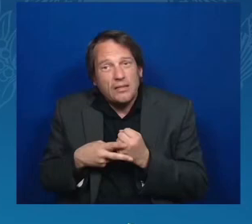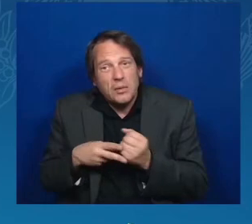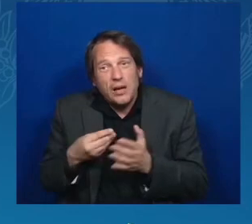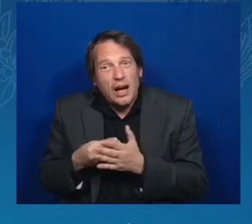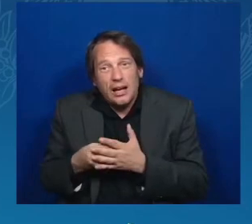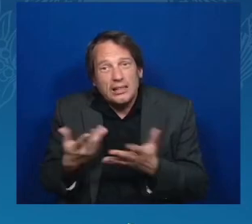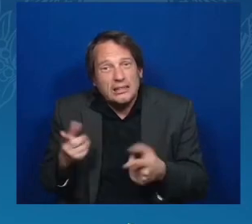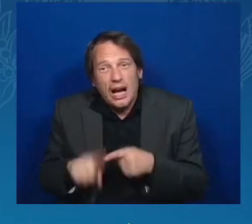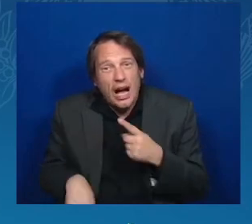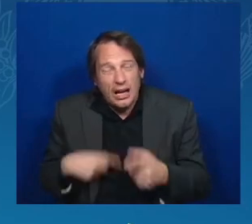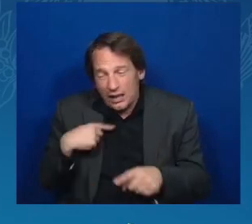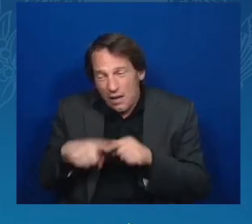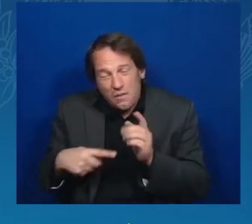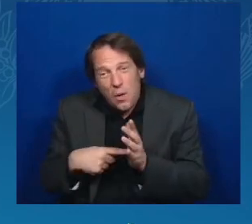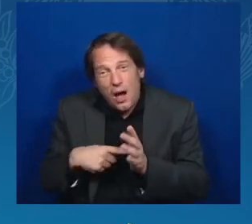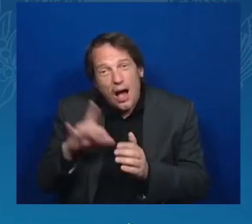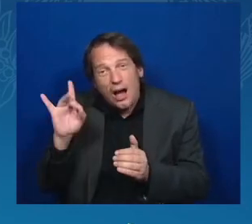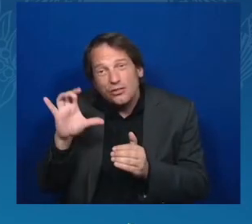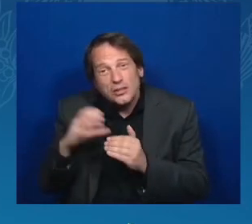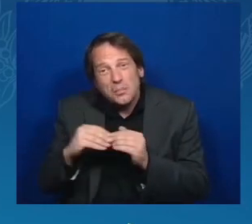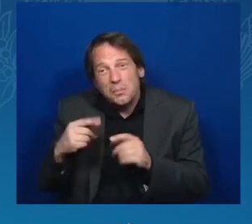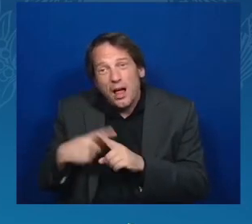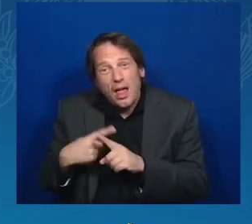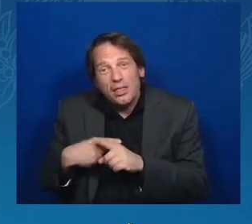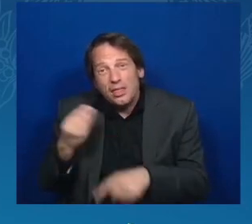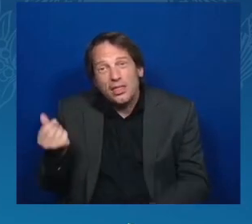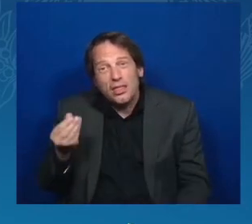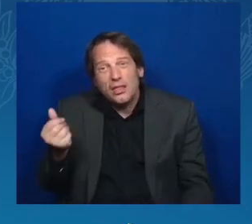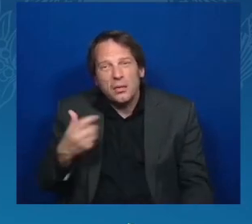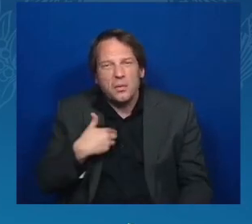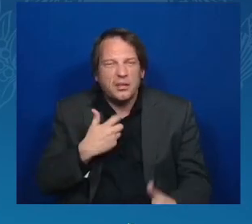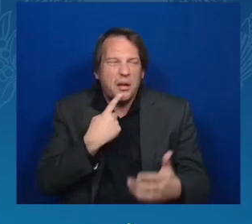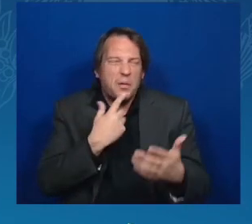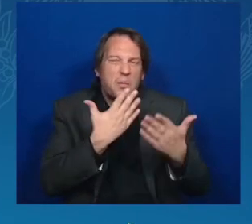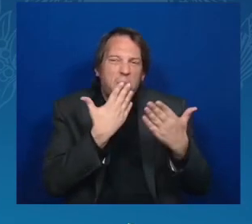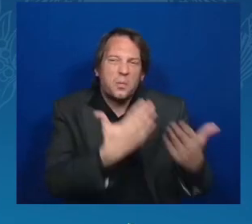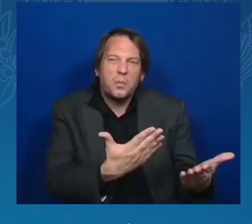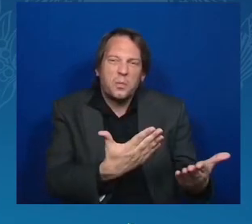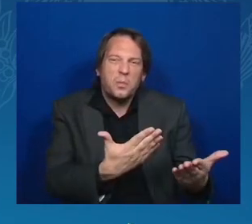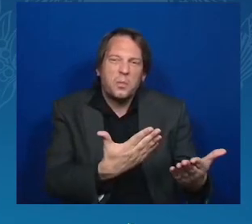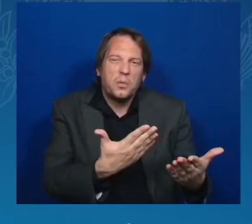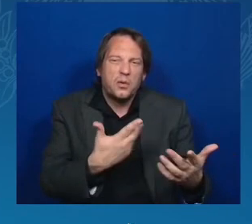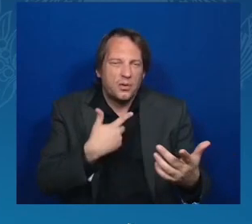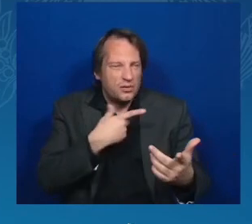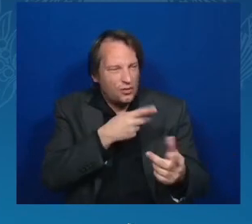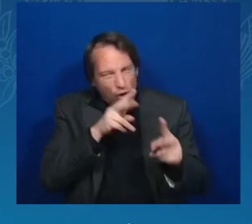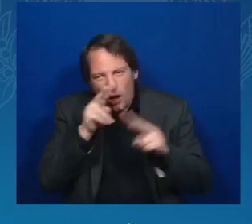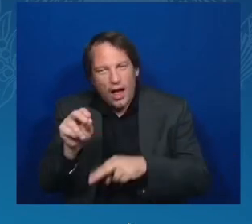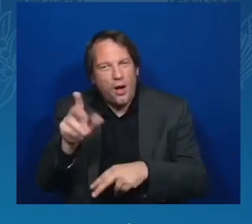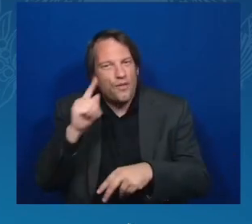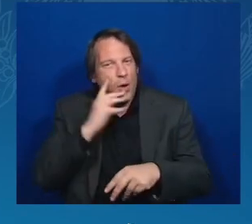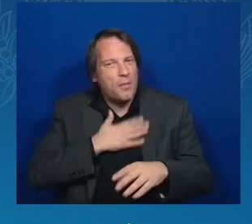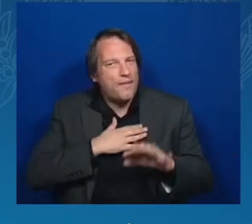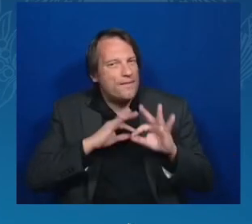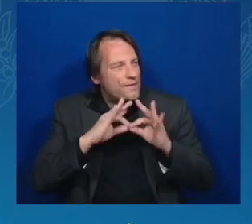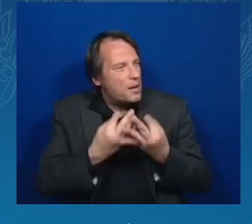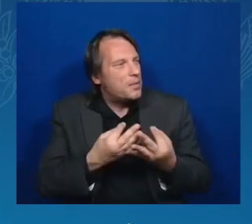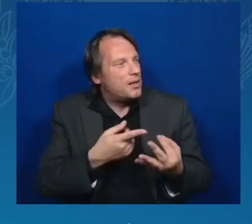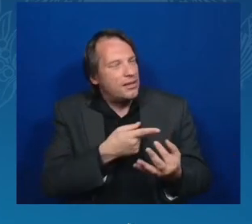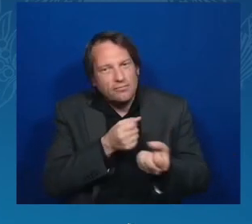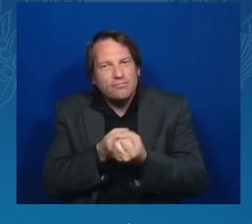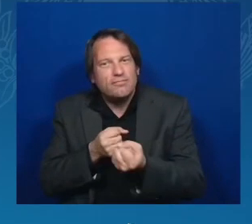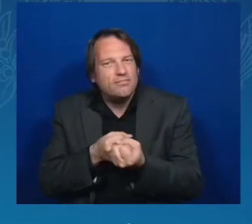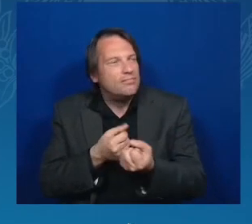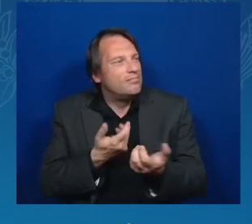for looking out for my family. We appreciate you guys, because if it wasn't for you guys, I'd still be